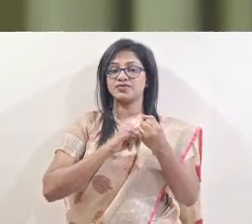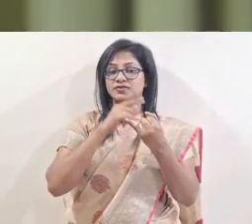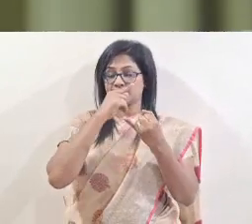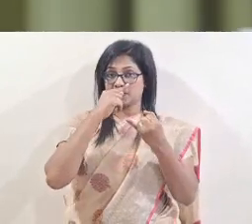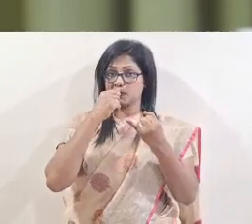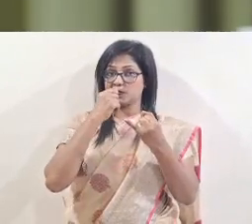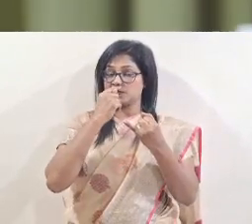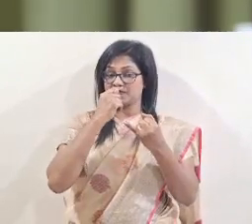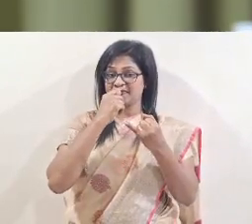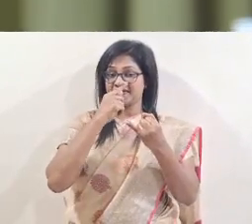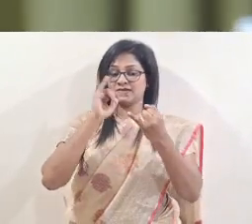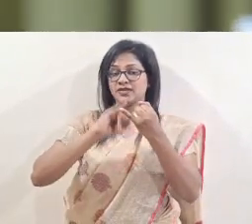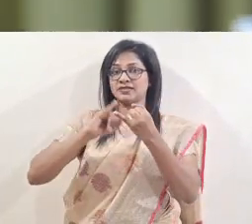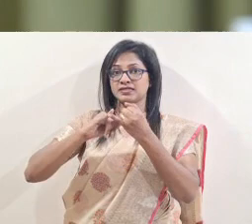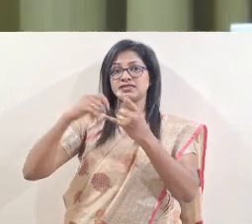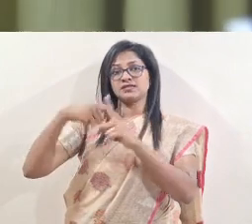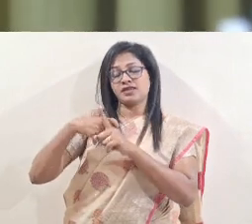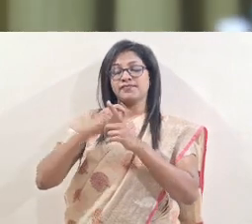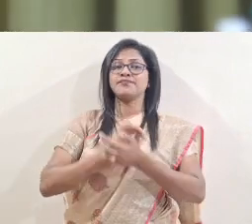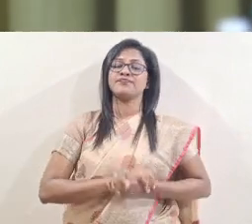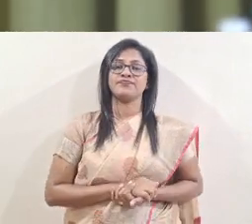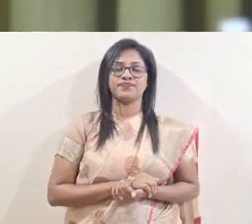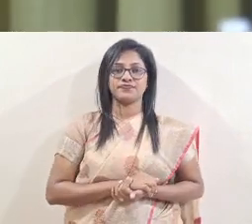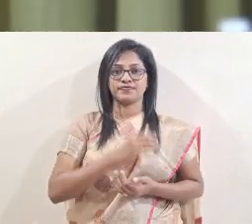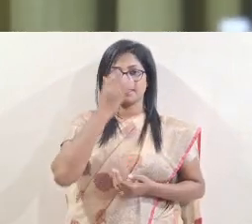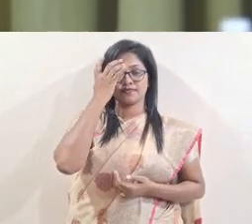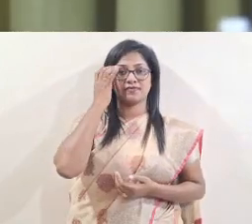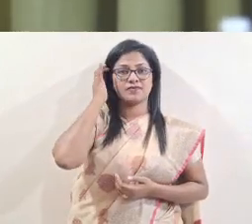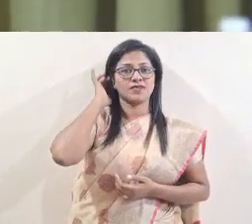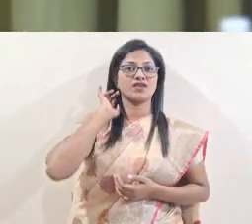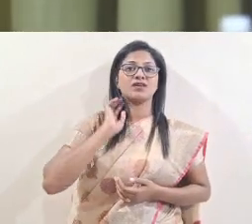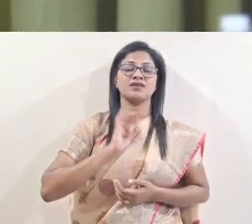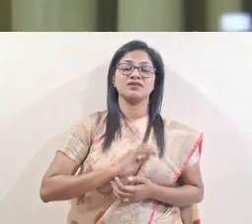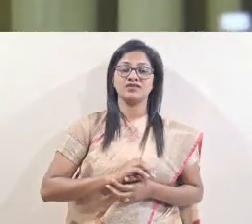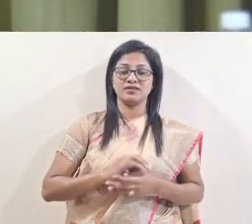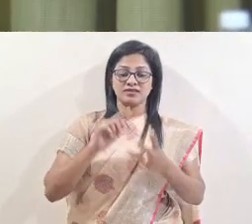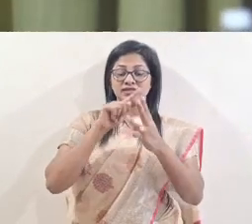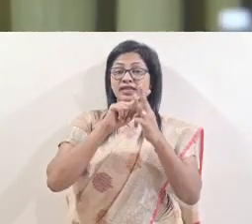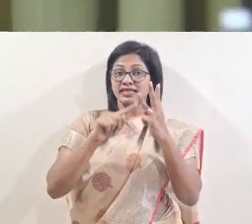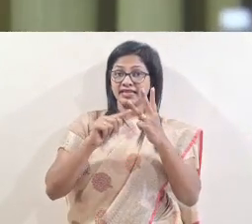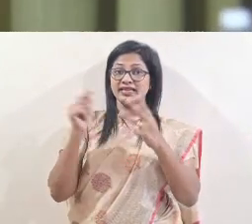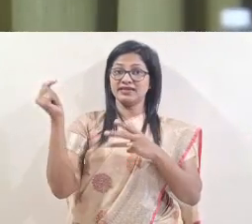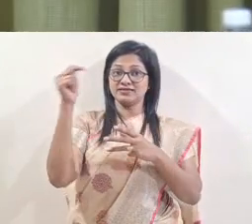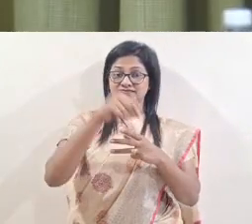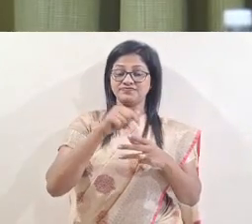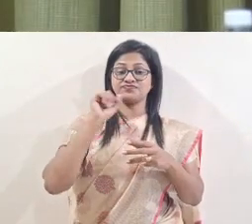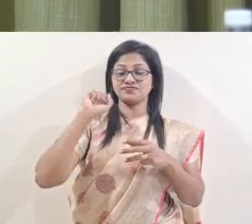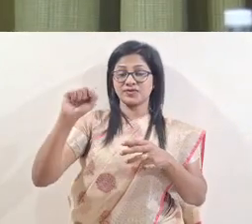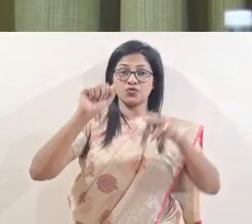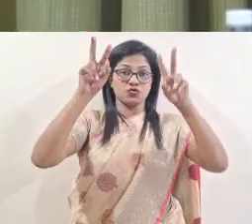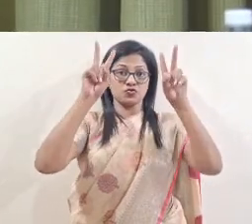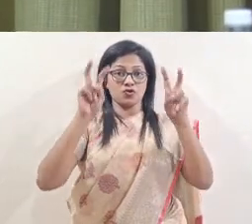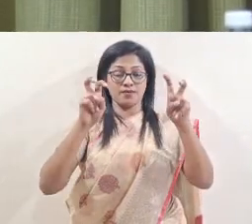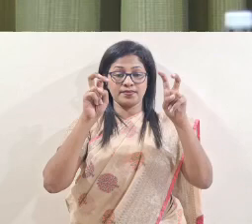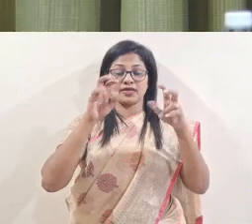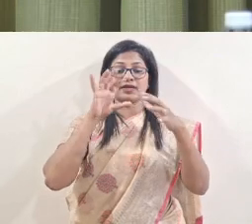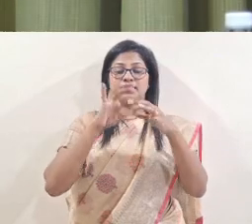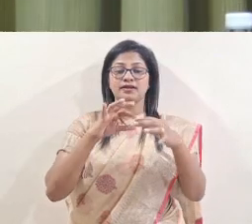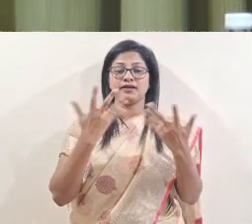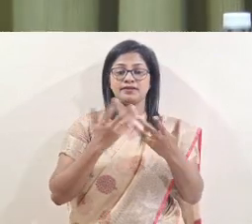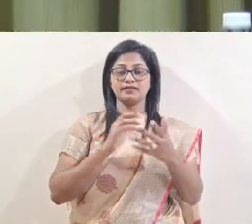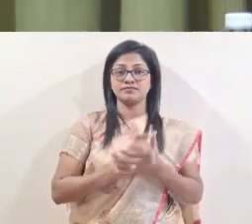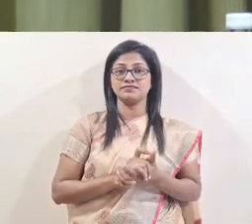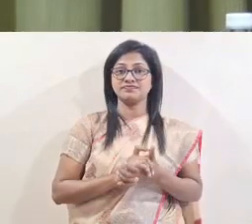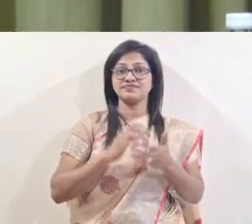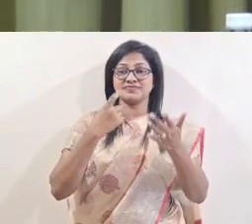Sadhu Khan. And your areas of presentation is how regional